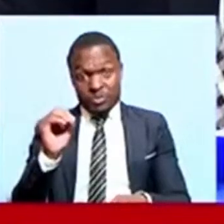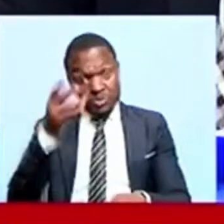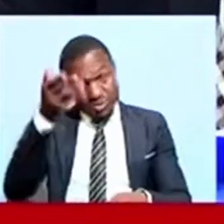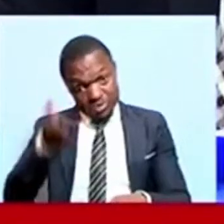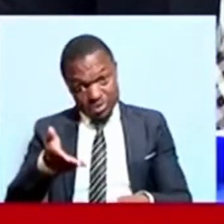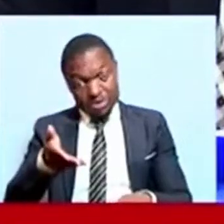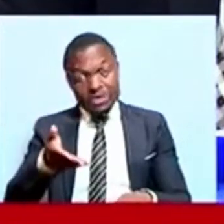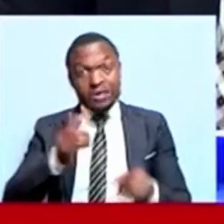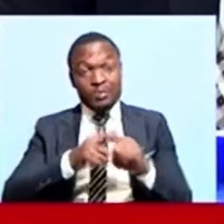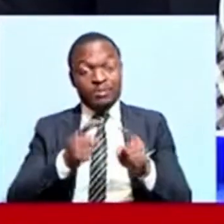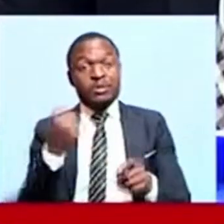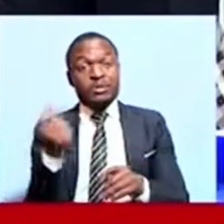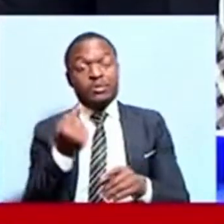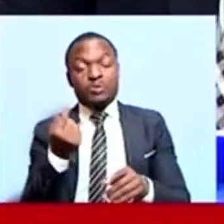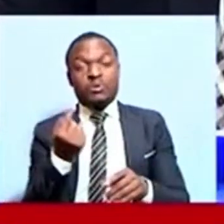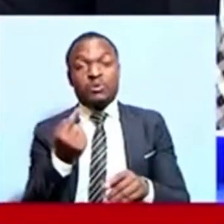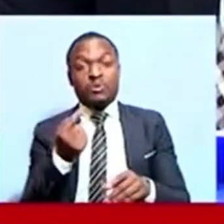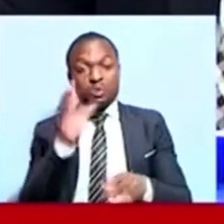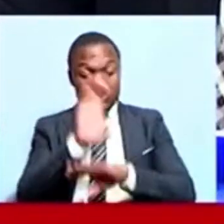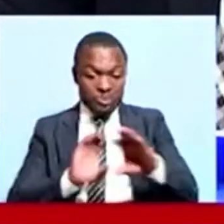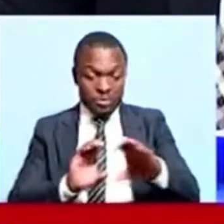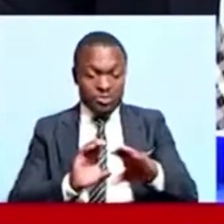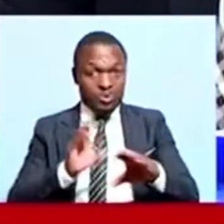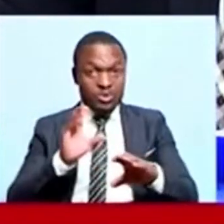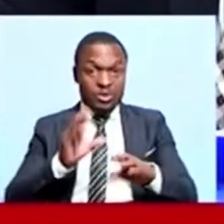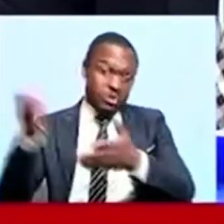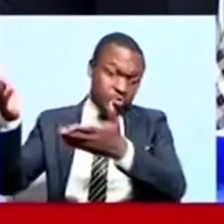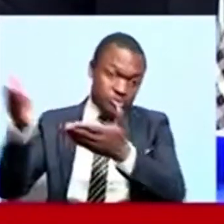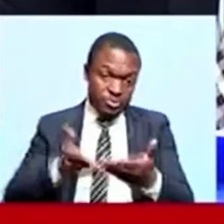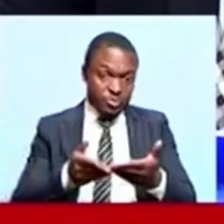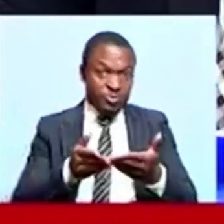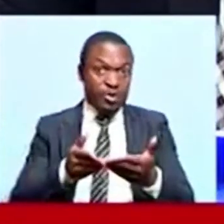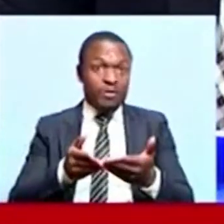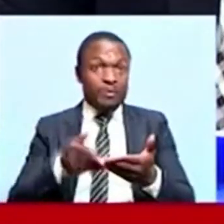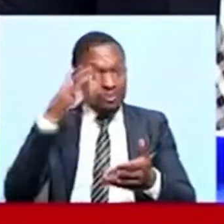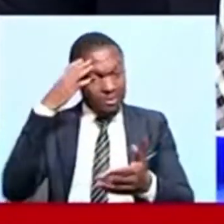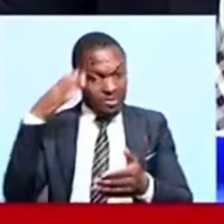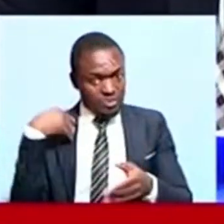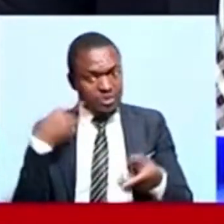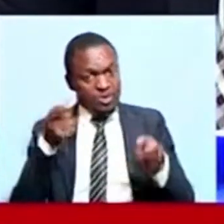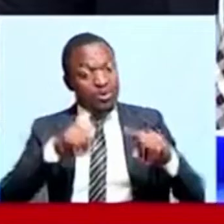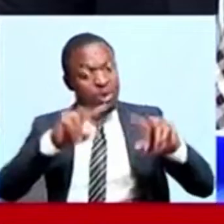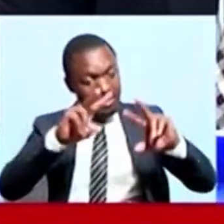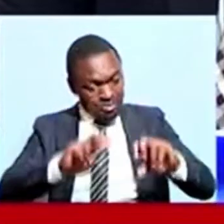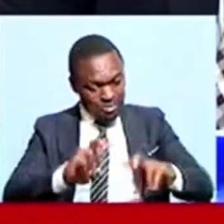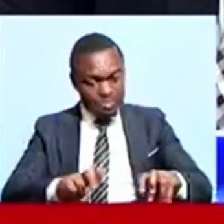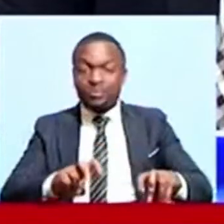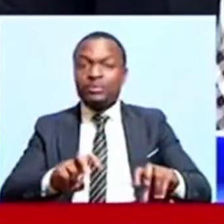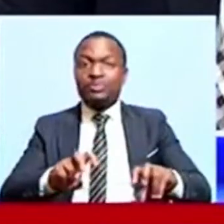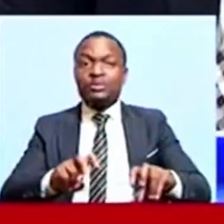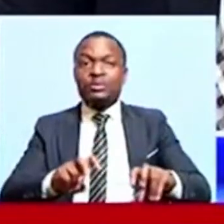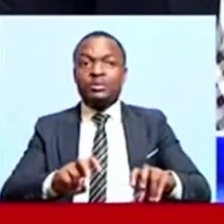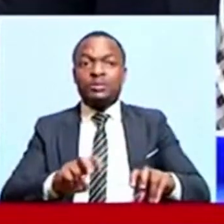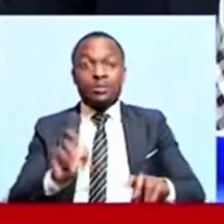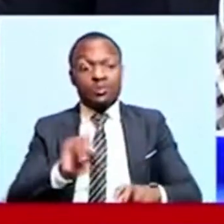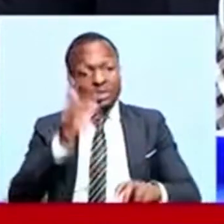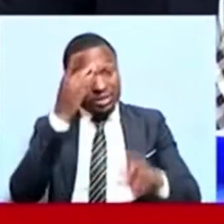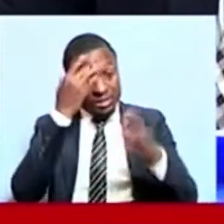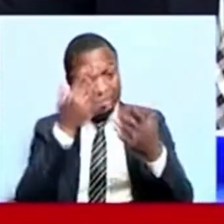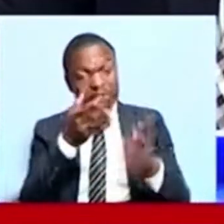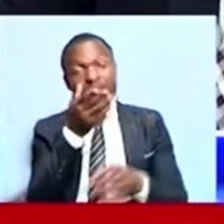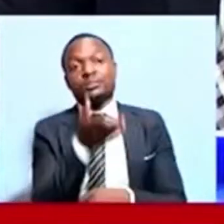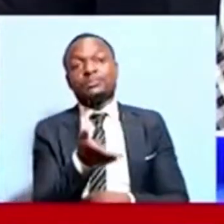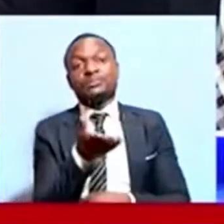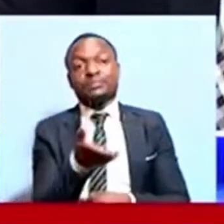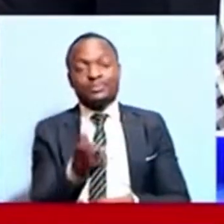cause for them to have been moved from the office where they were supposed to be. And when they were being looked for, they were being looked for where they were expected to be.